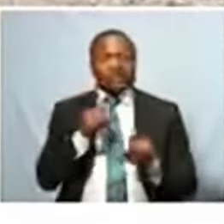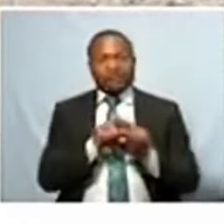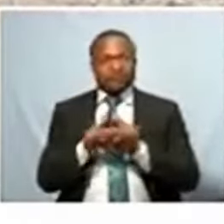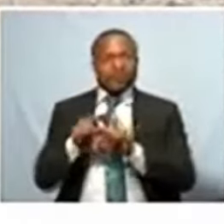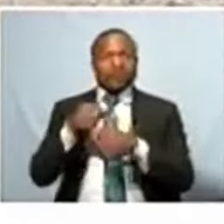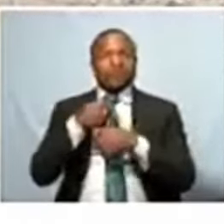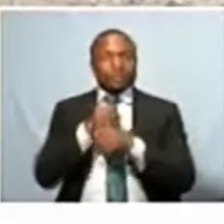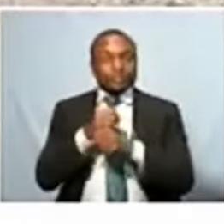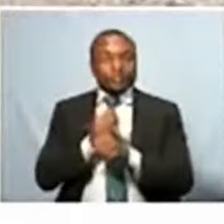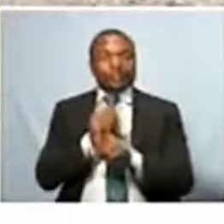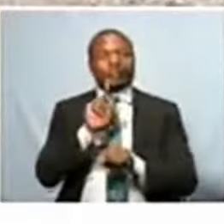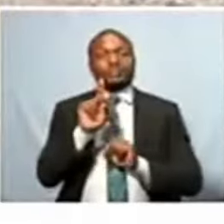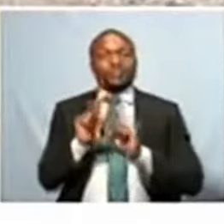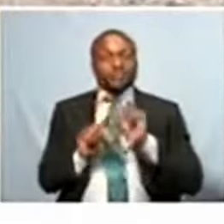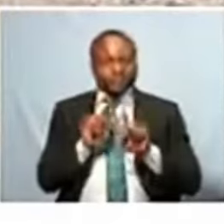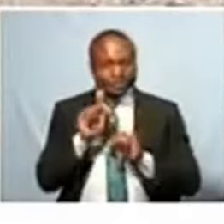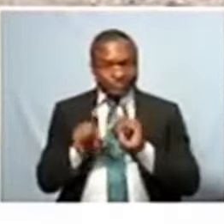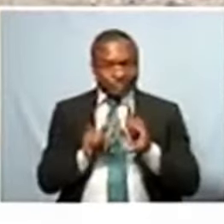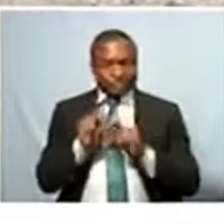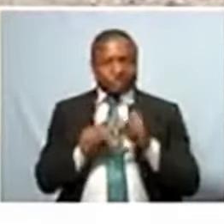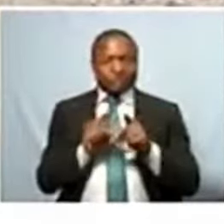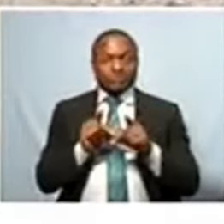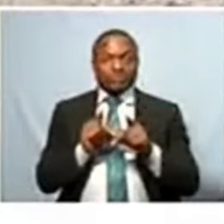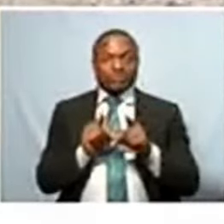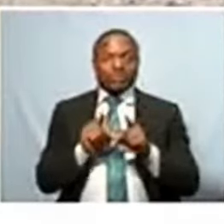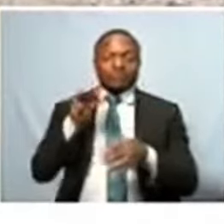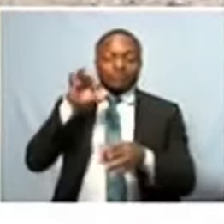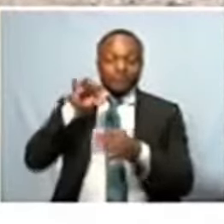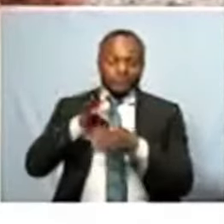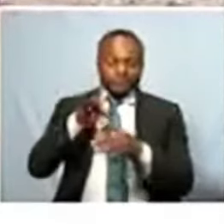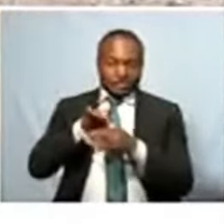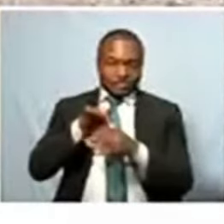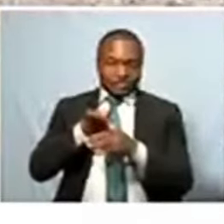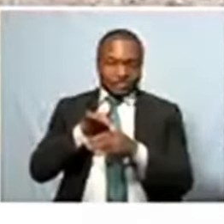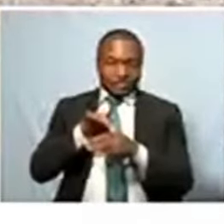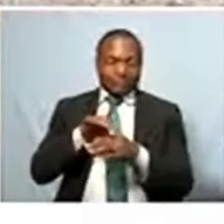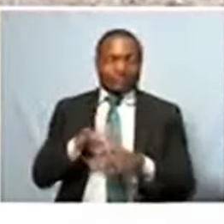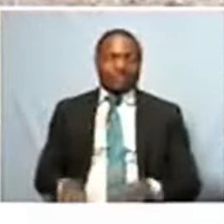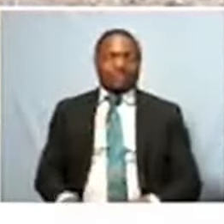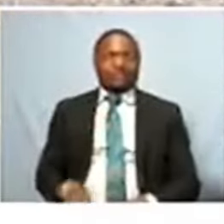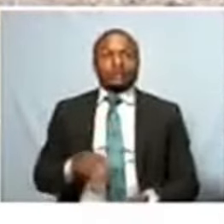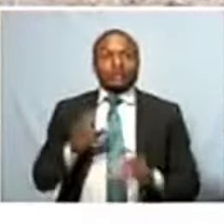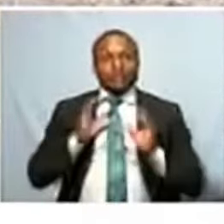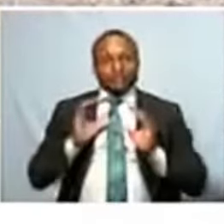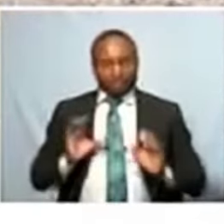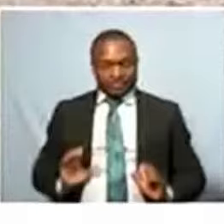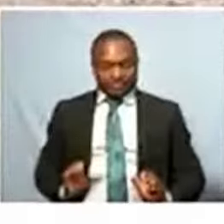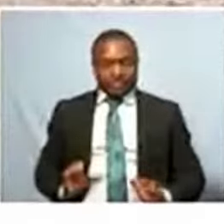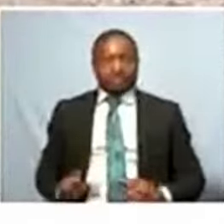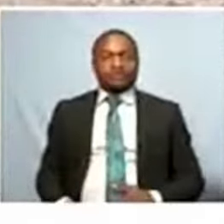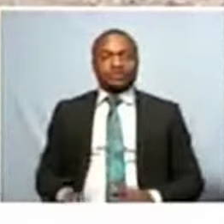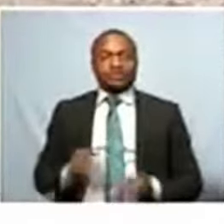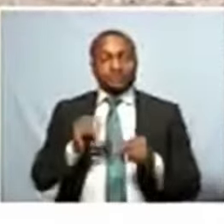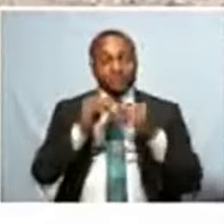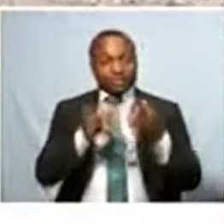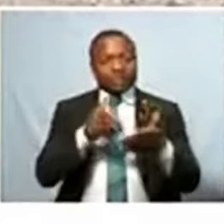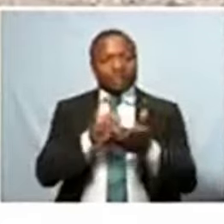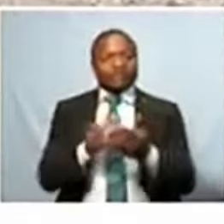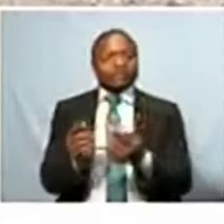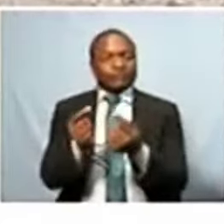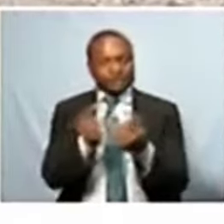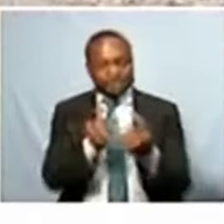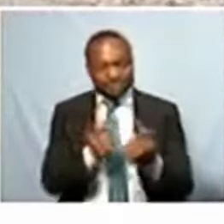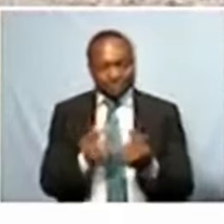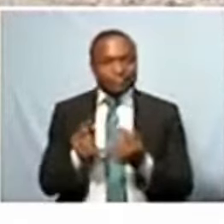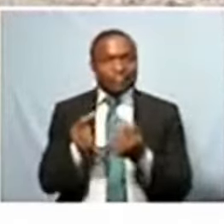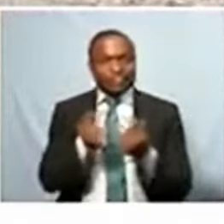of people that are directly elected by the citizenry. Given that scenario, Madam